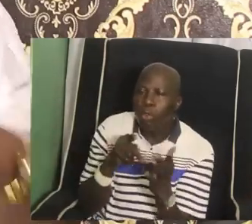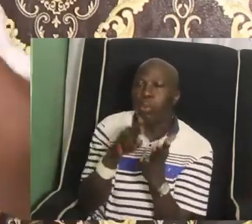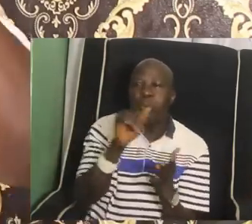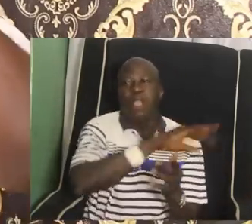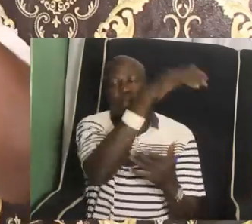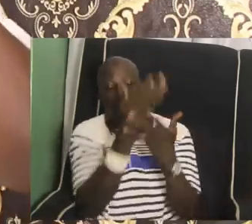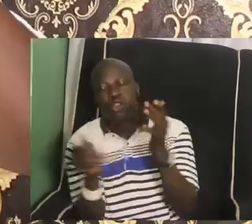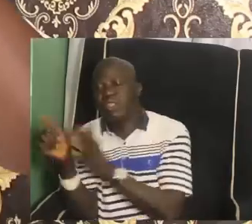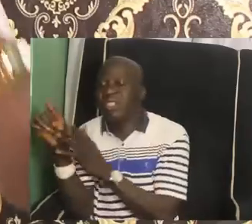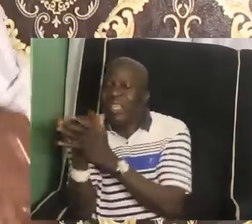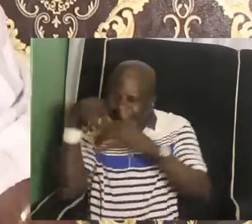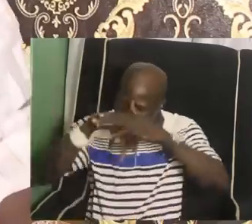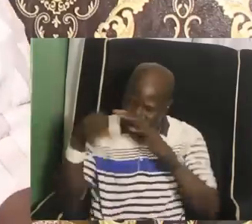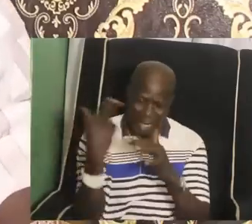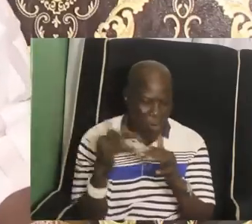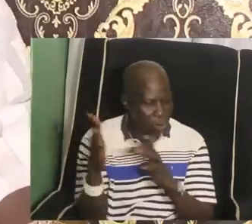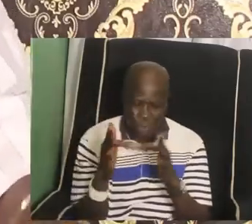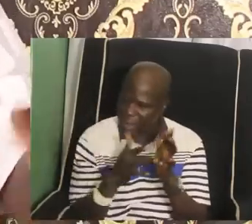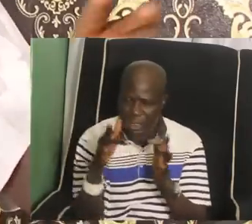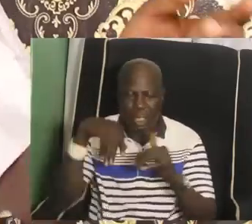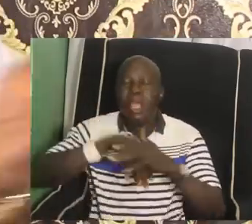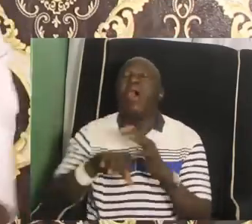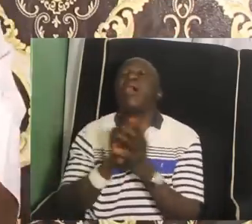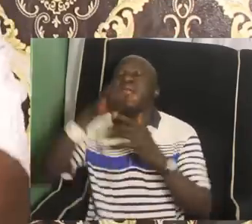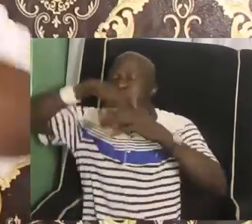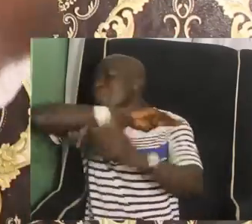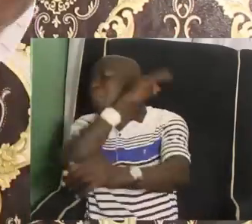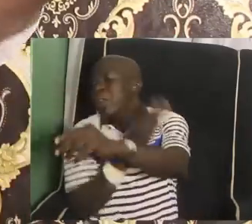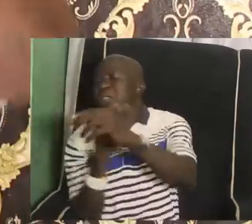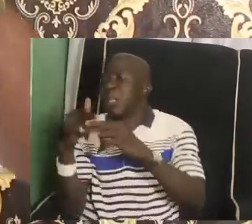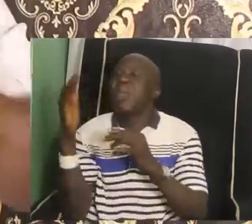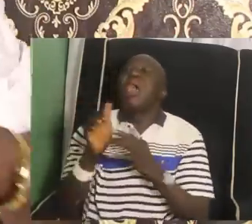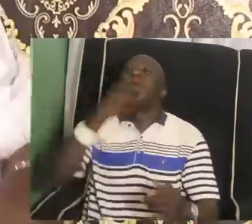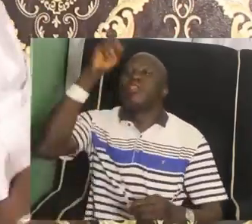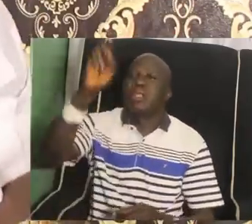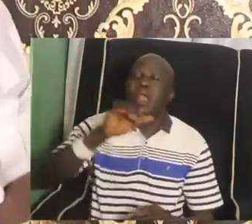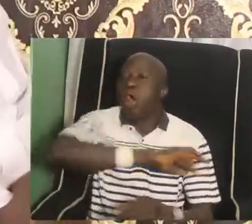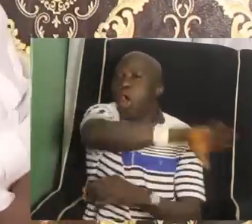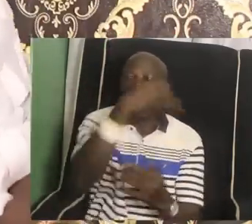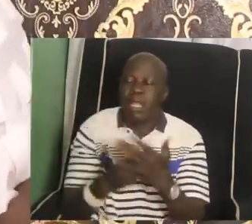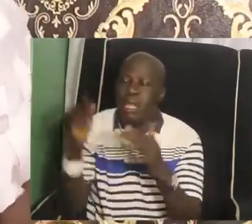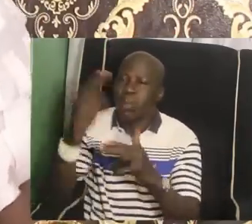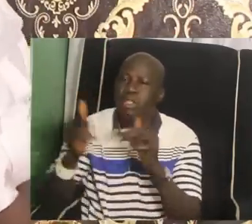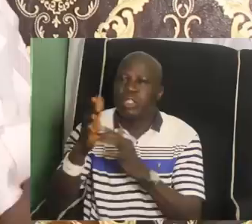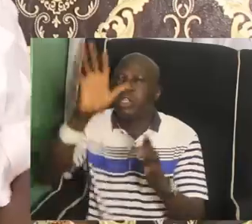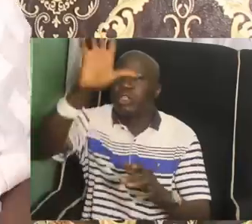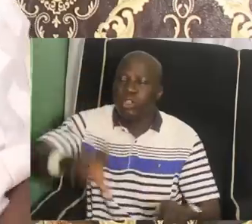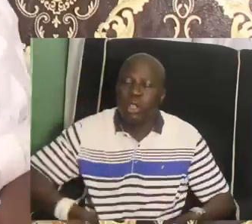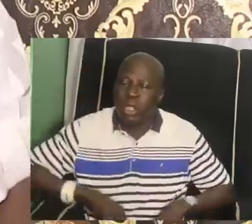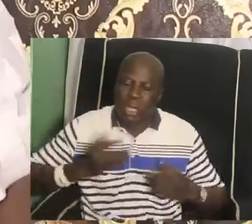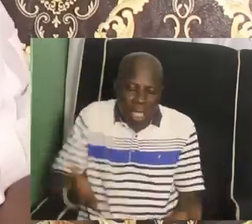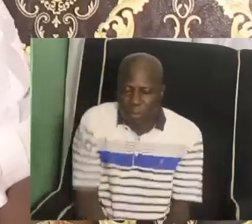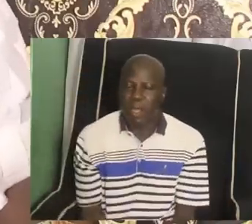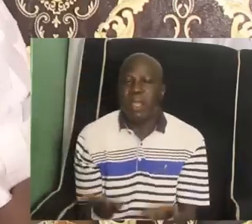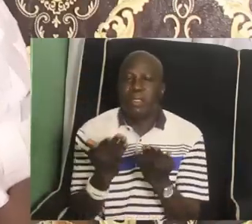bless you. God bless you. God bless you. God bless you. God bless you. God bless you. God bless you. God bless you. God bless you. God bless you. God bless you. God bless